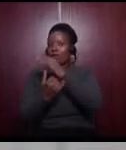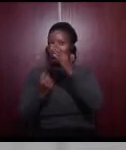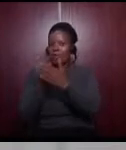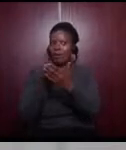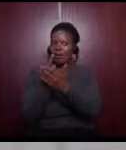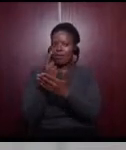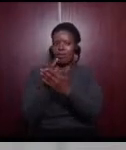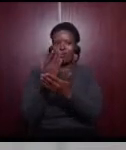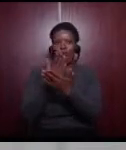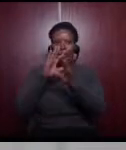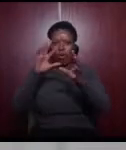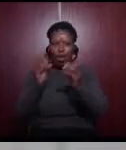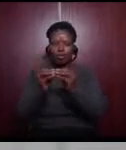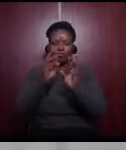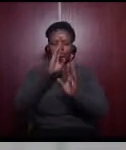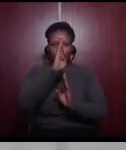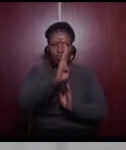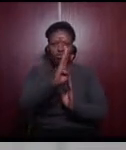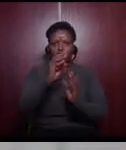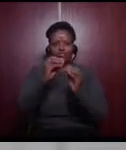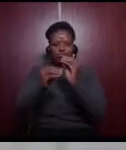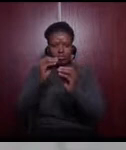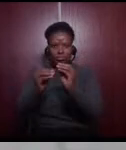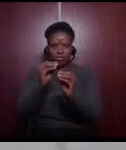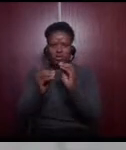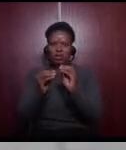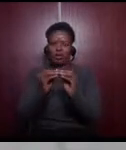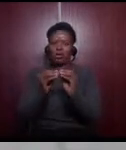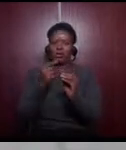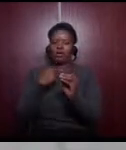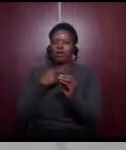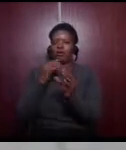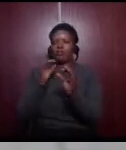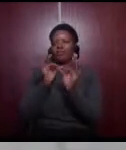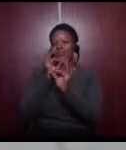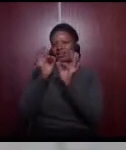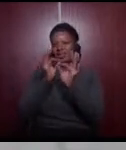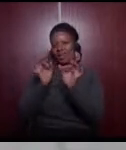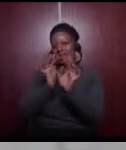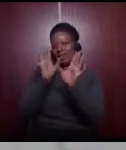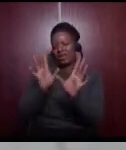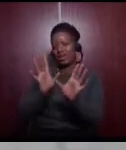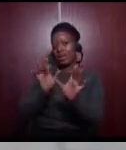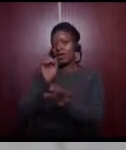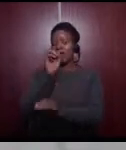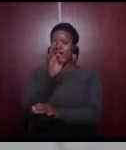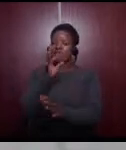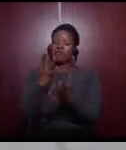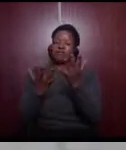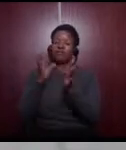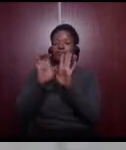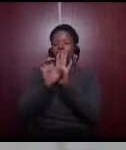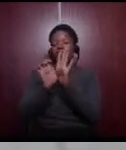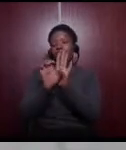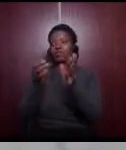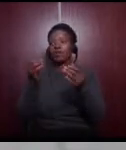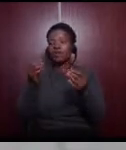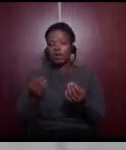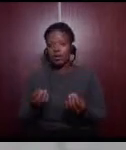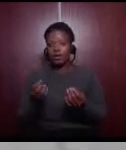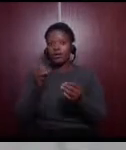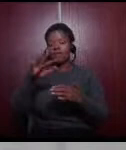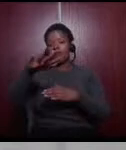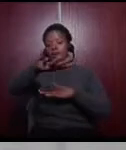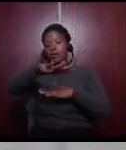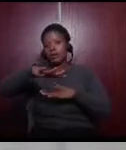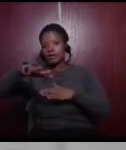to ukuchaza nje ukuthi into eyenzeka meku indawo